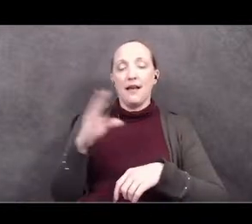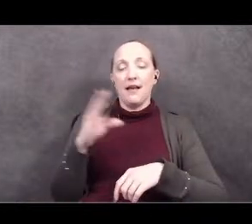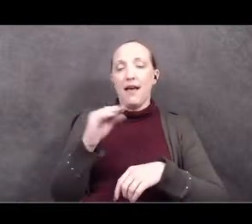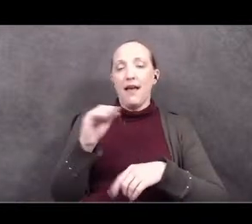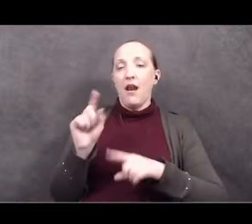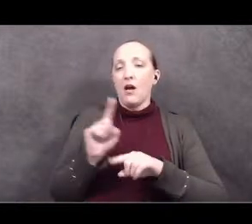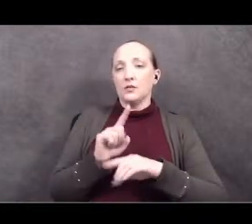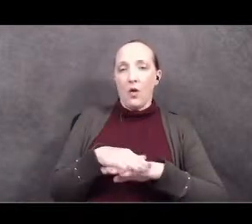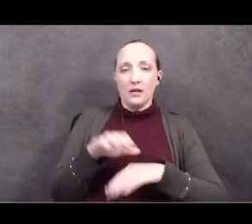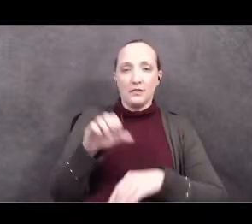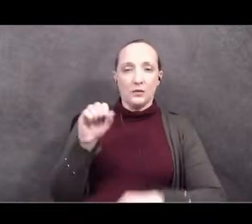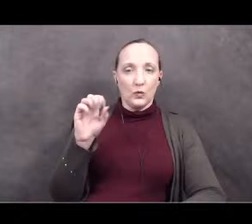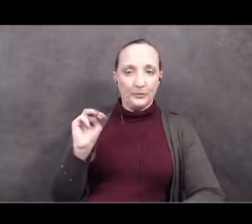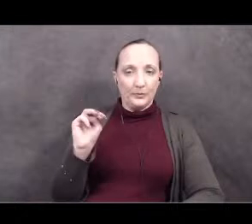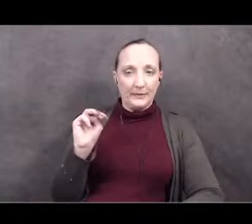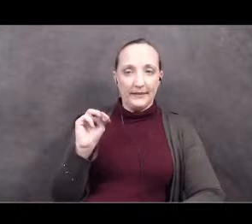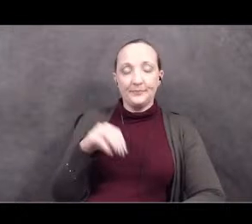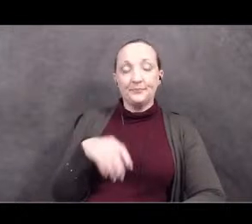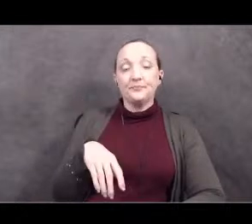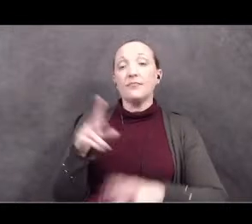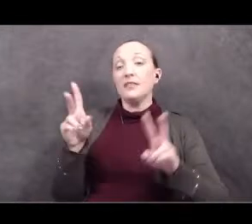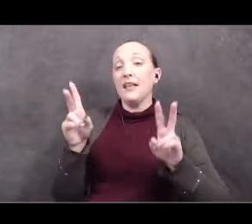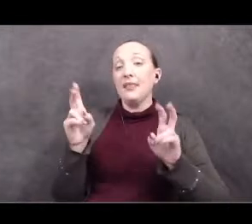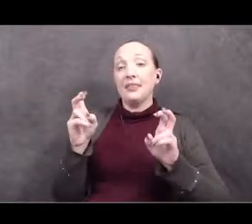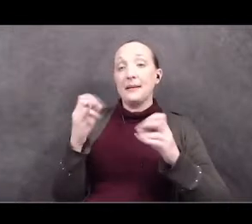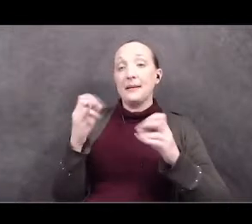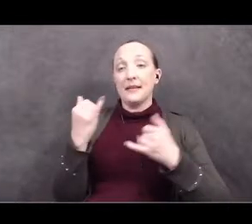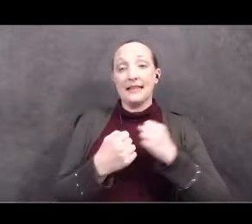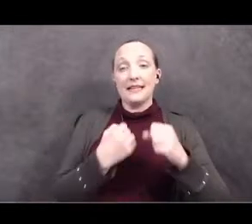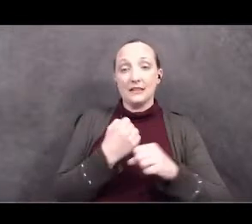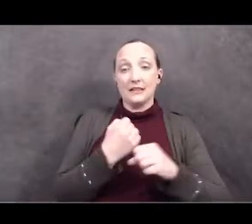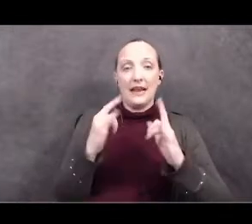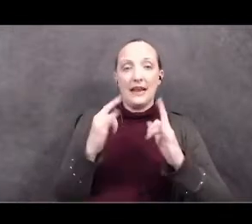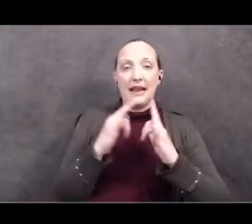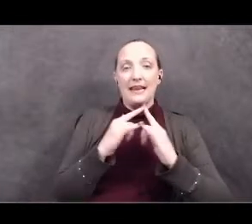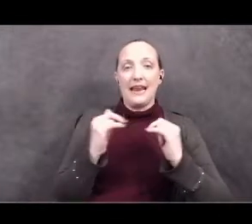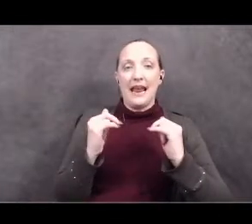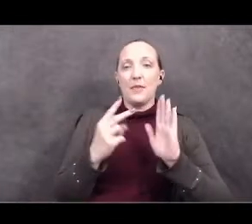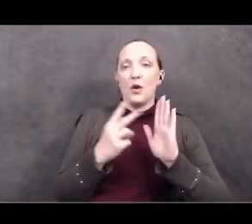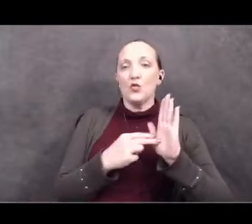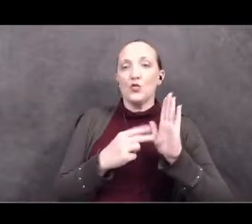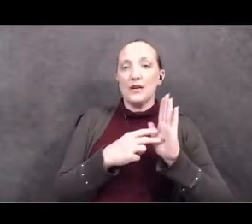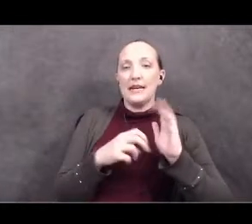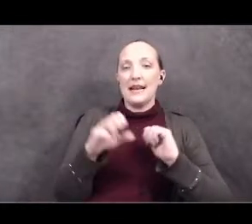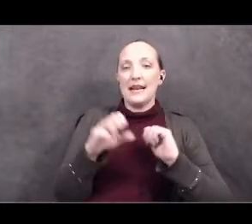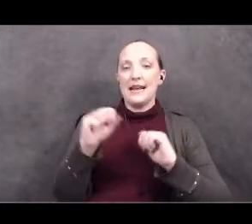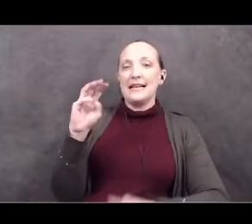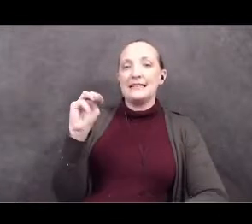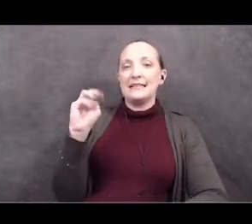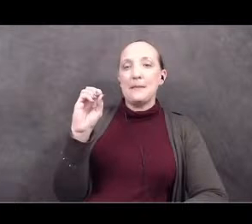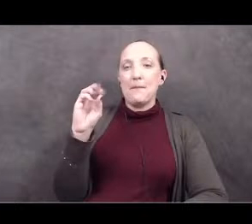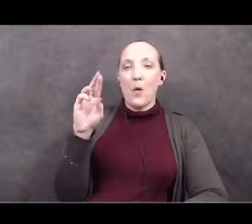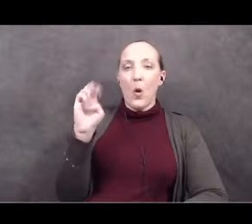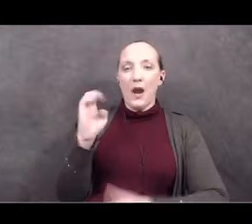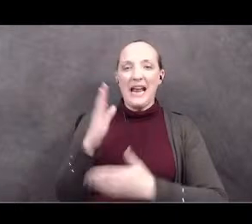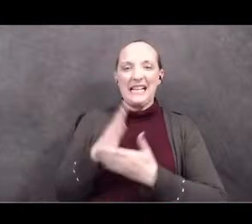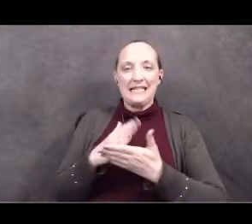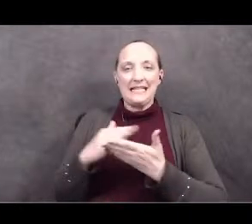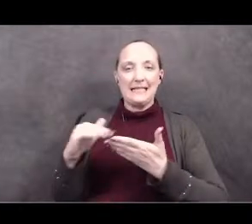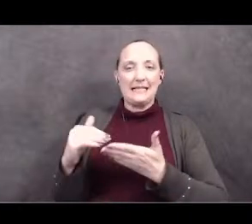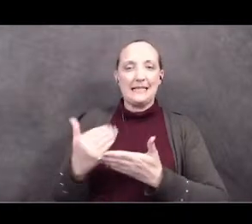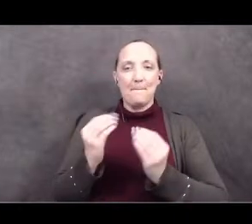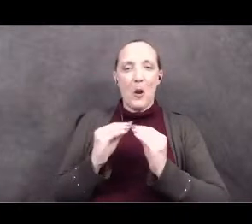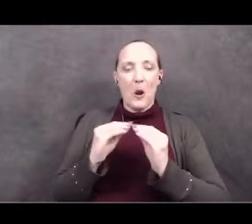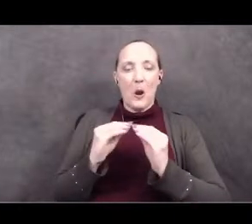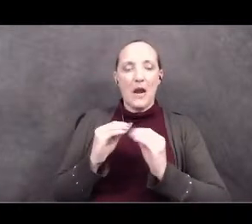feeds uh the theme for this year's event is Camp read more so uh this year's reading con will